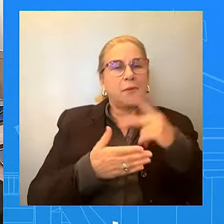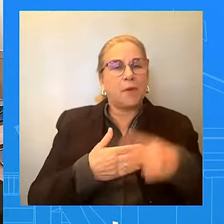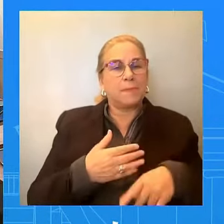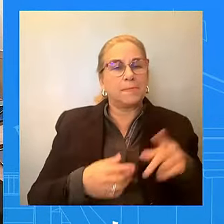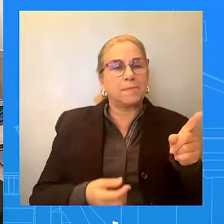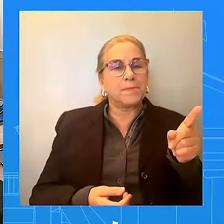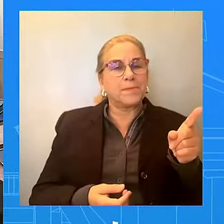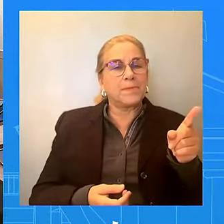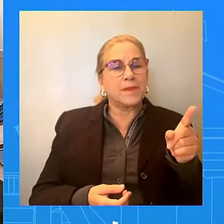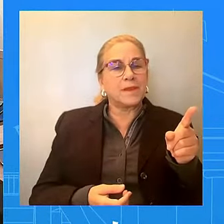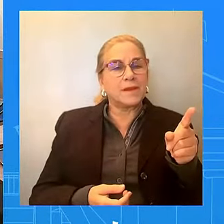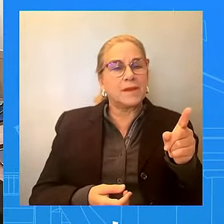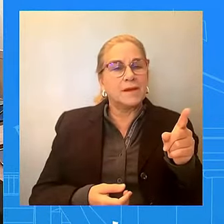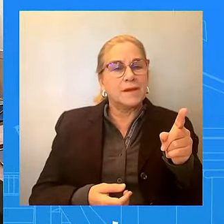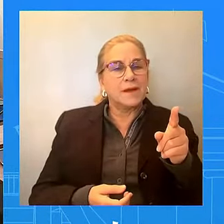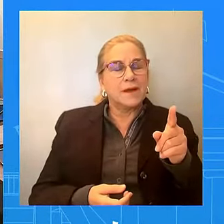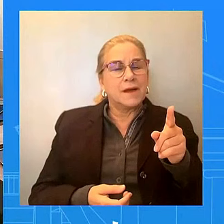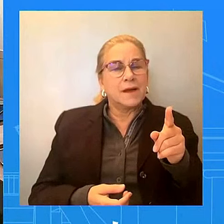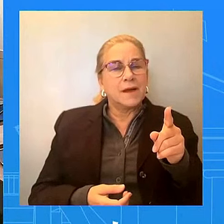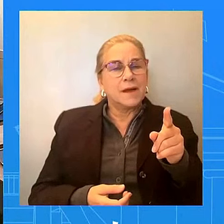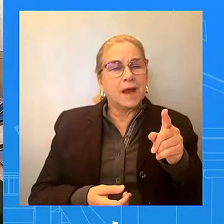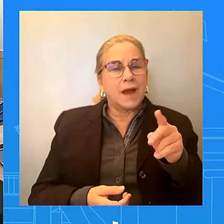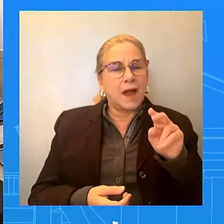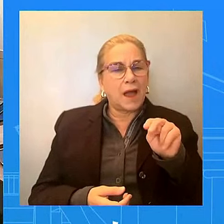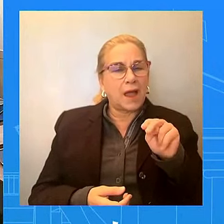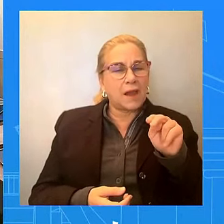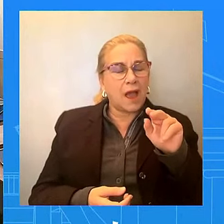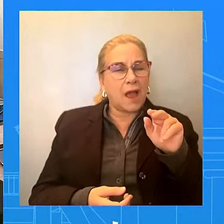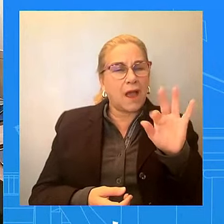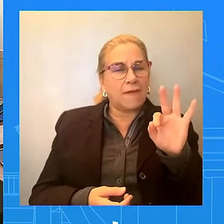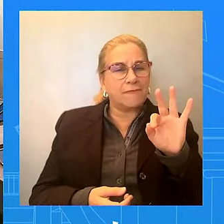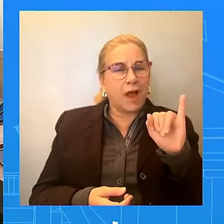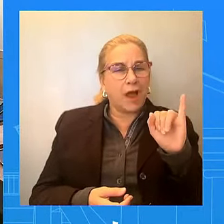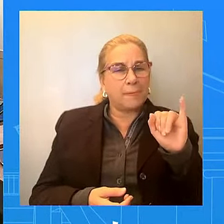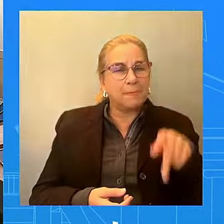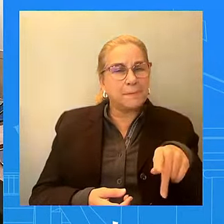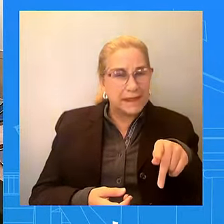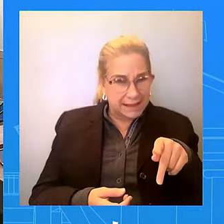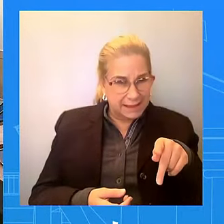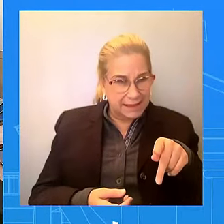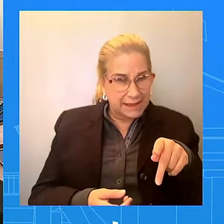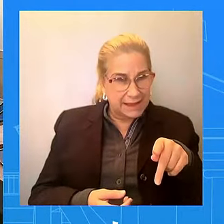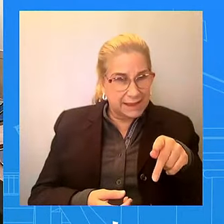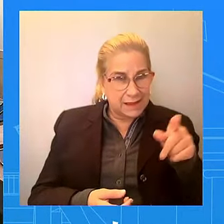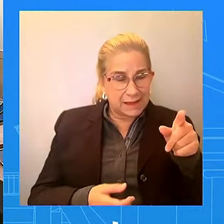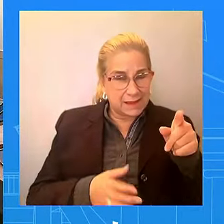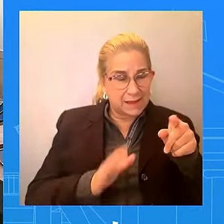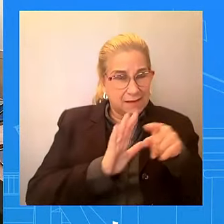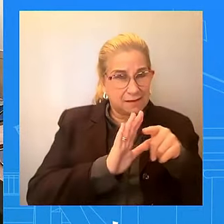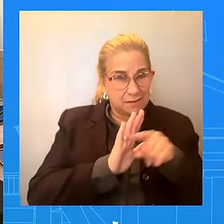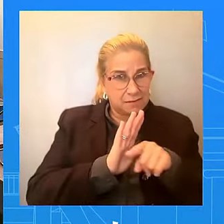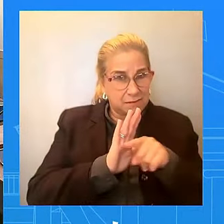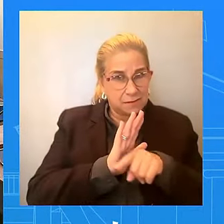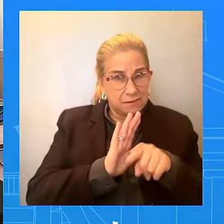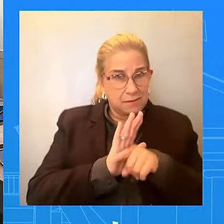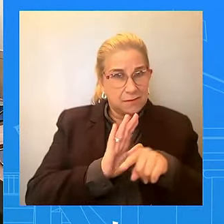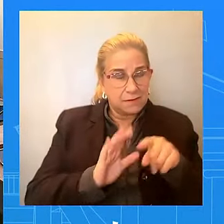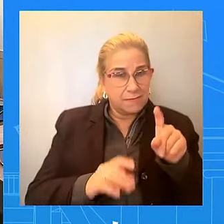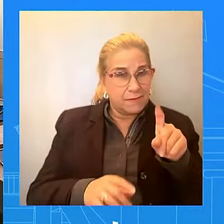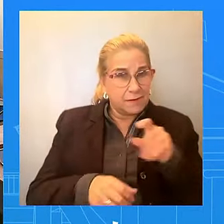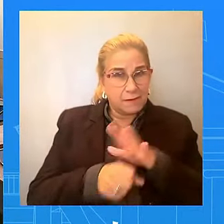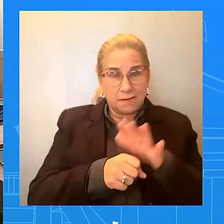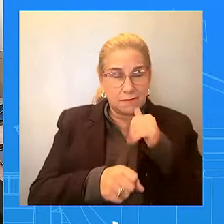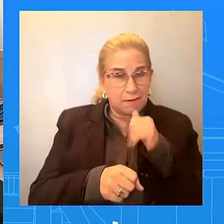How do you anticipate Milton will affect that program, and is there a specific ask of